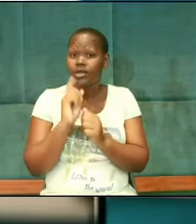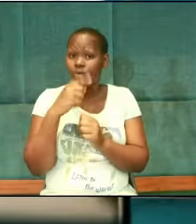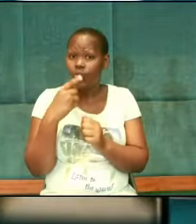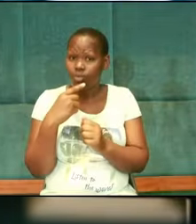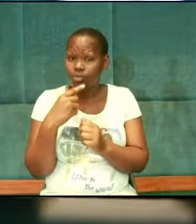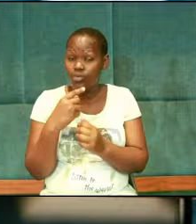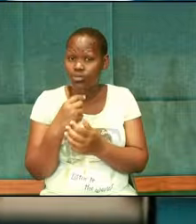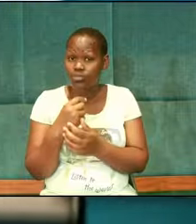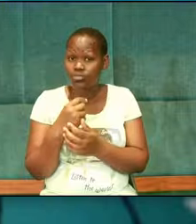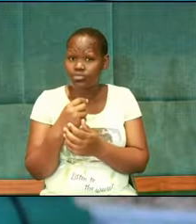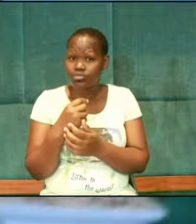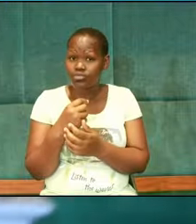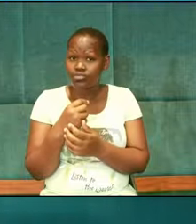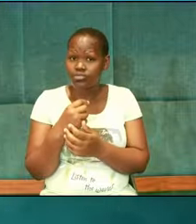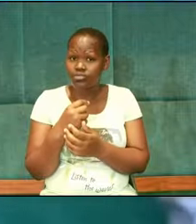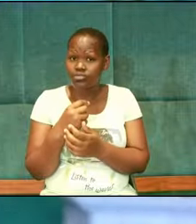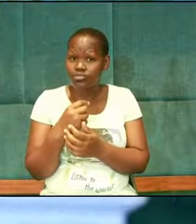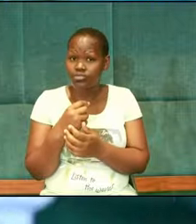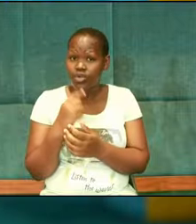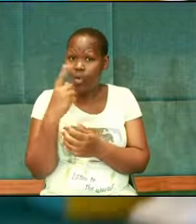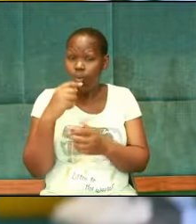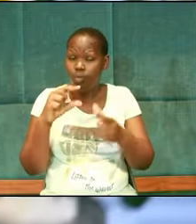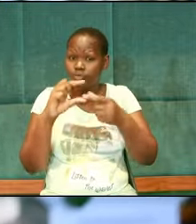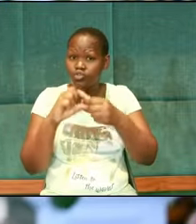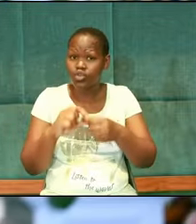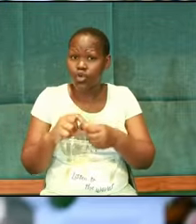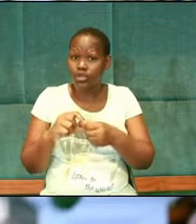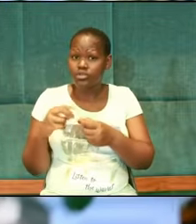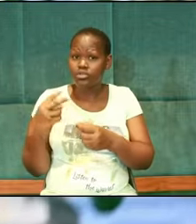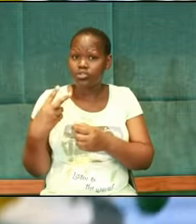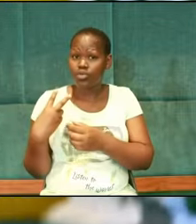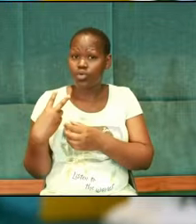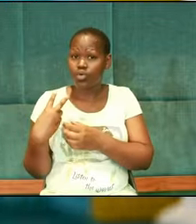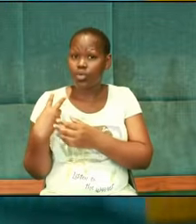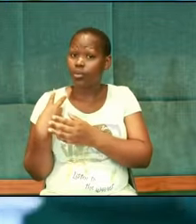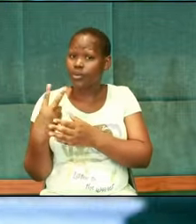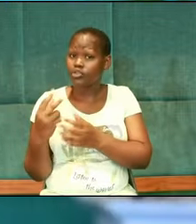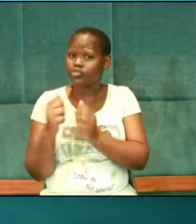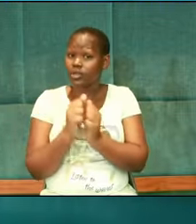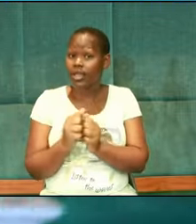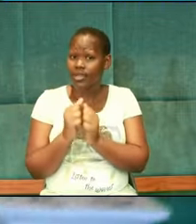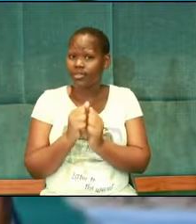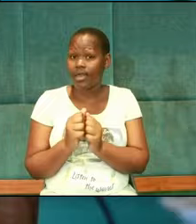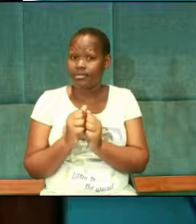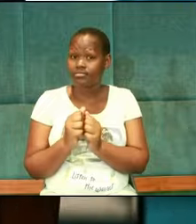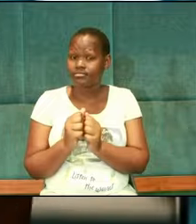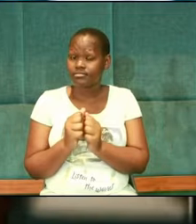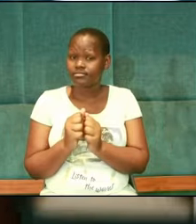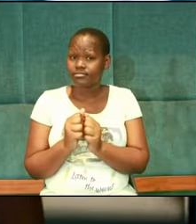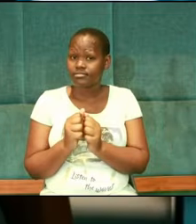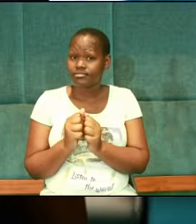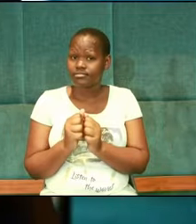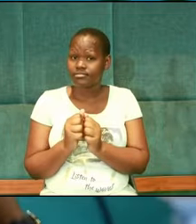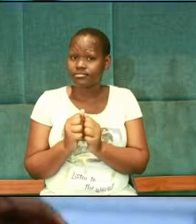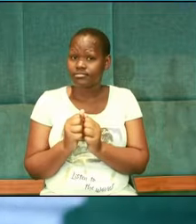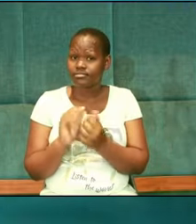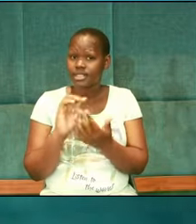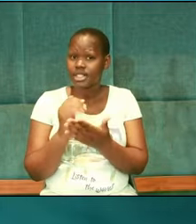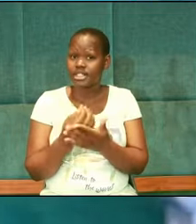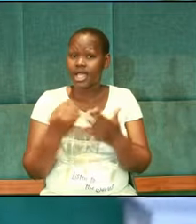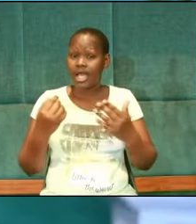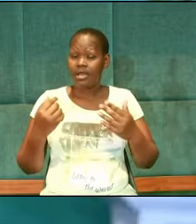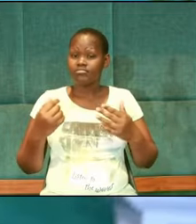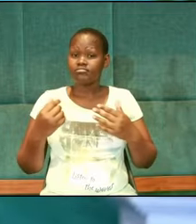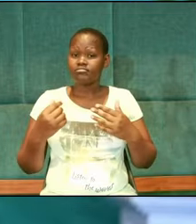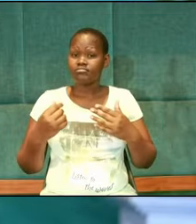together? No, it's the pastor. Who joined couples together? No, it's the elder. Who joined couples together? Sometimes, pastors,